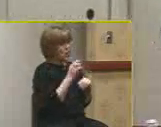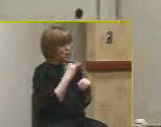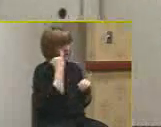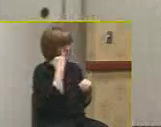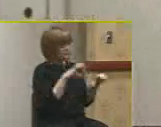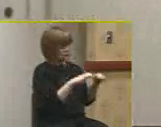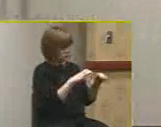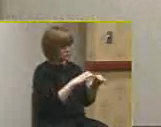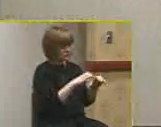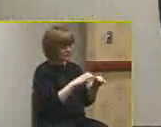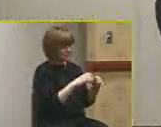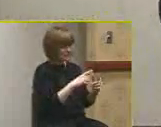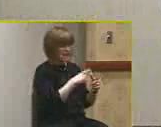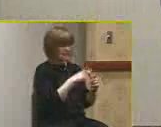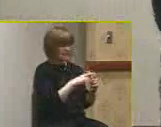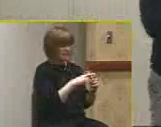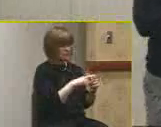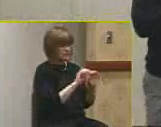so